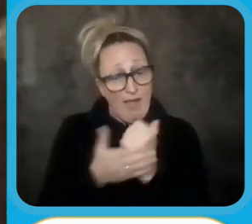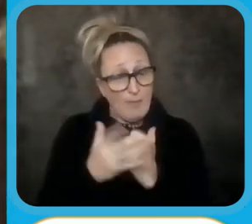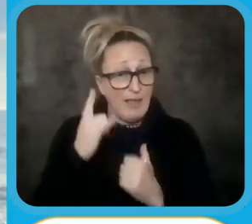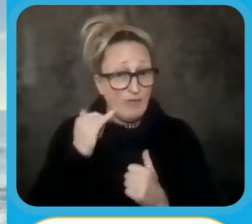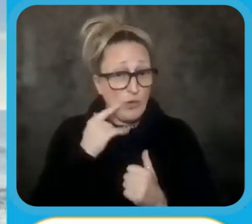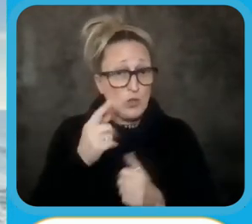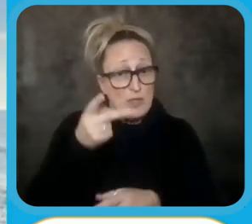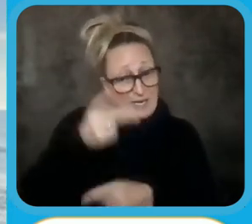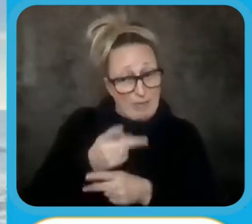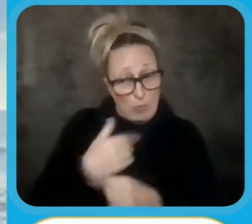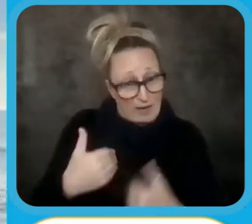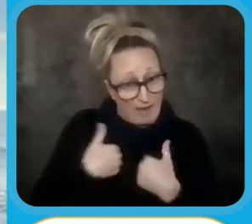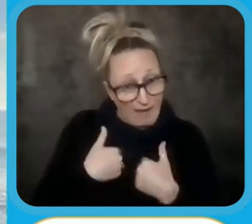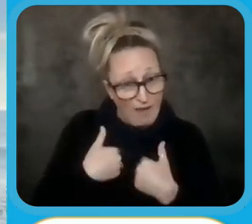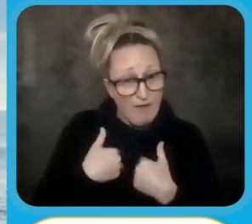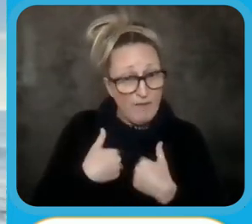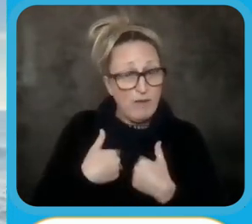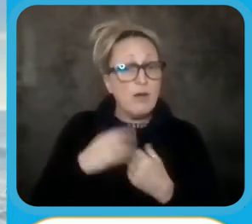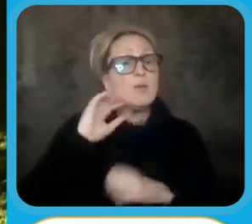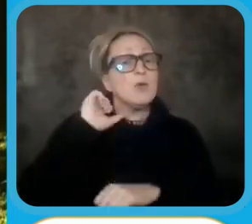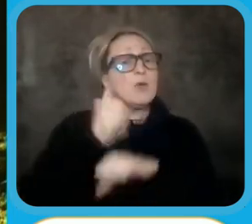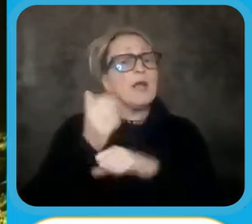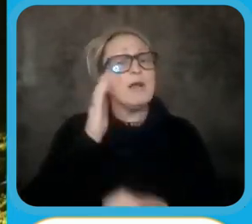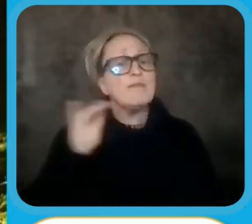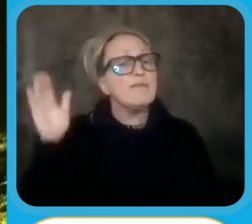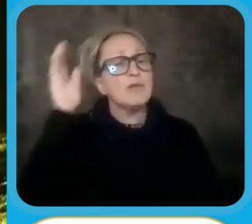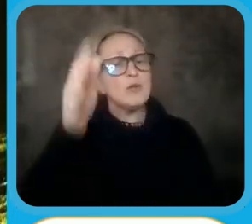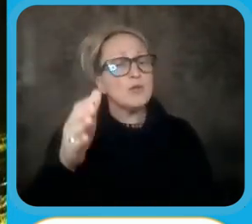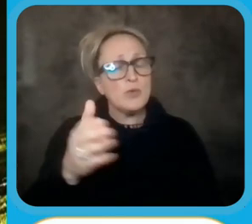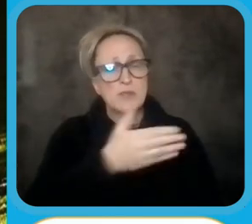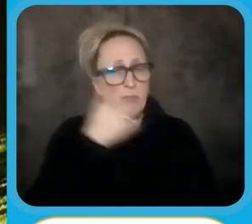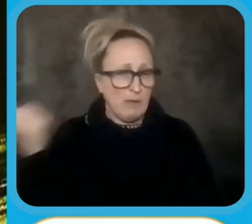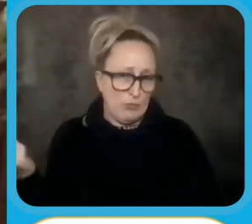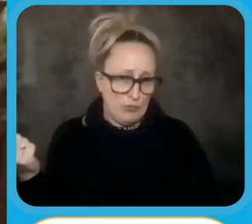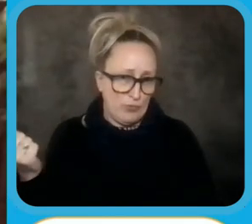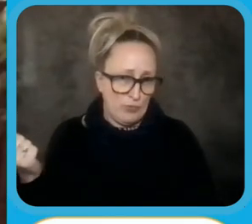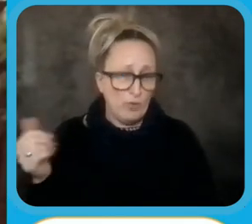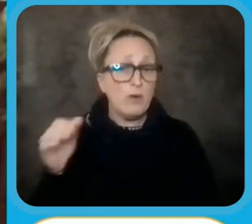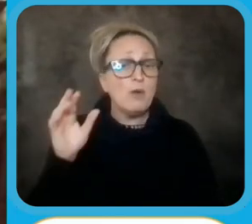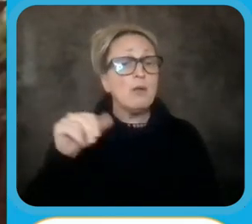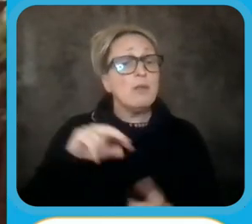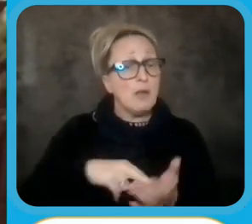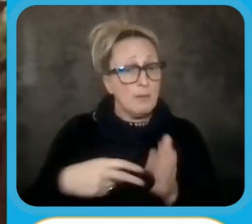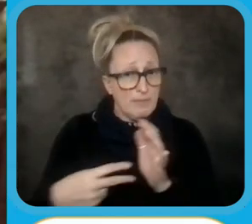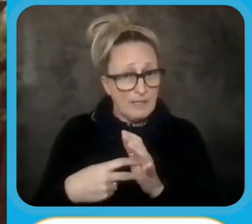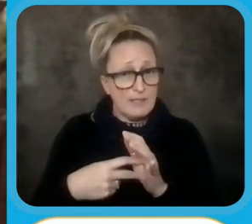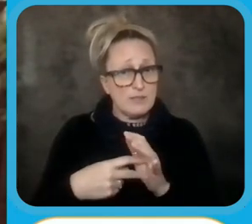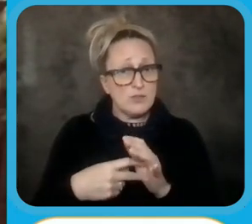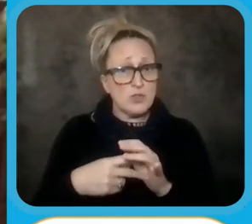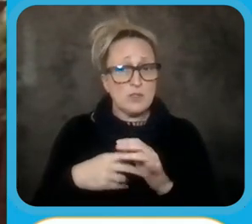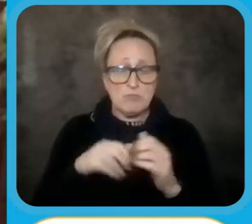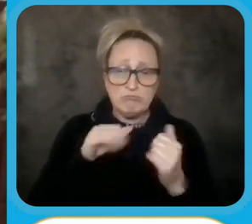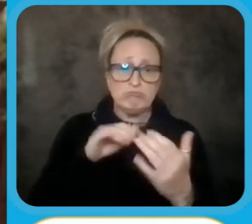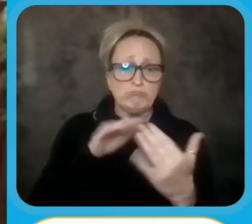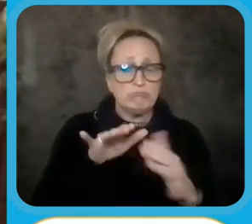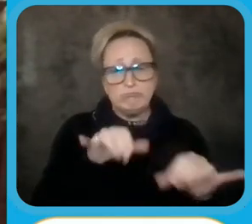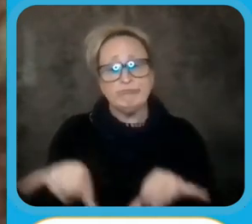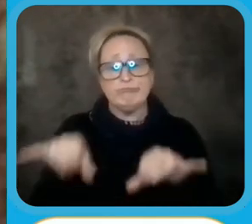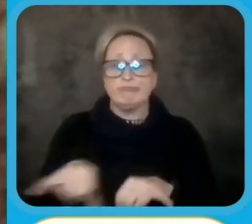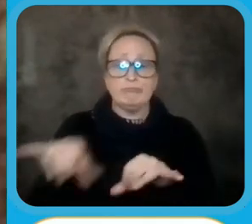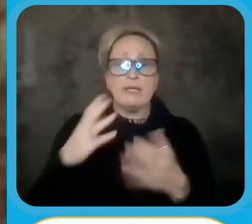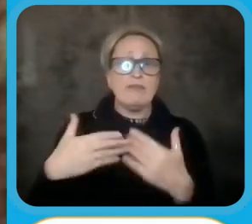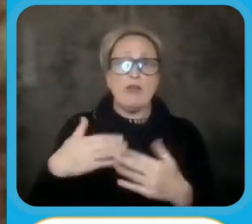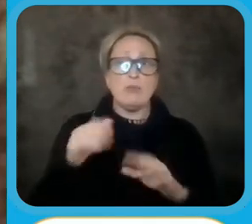to what we have, but create a future that's even better. That means taking on the status quo, even when others are